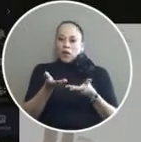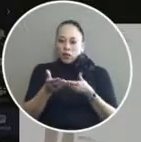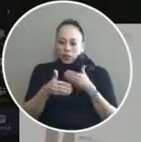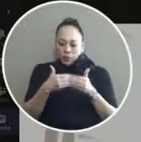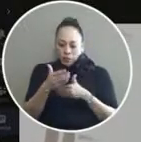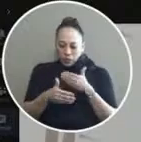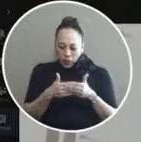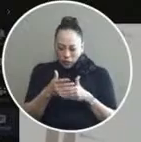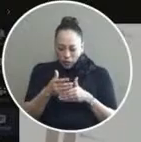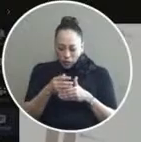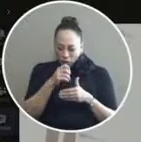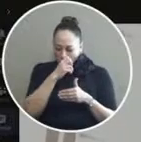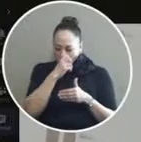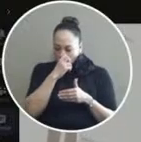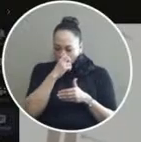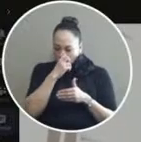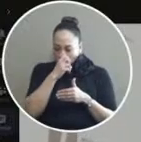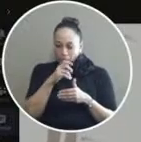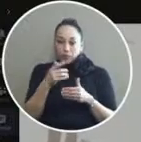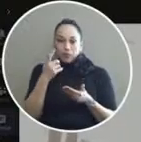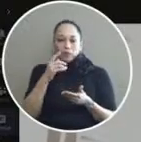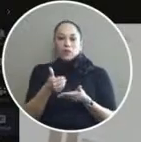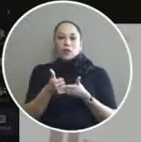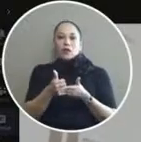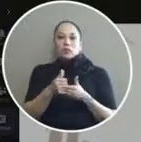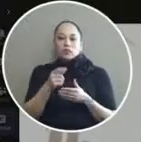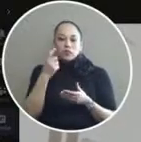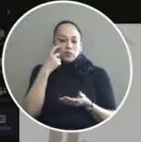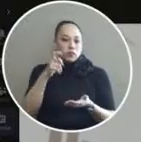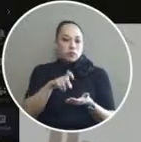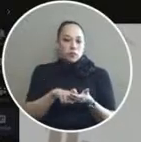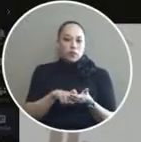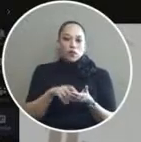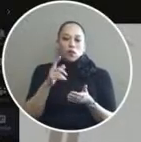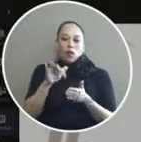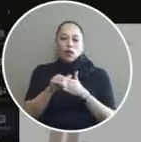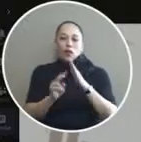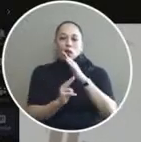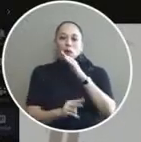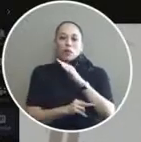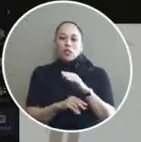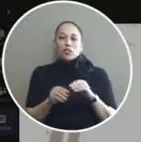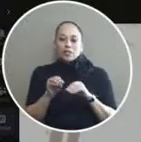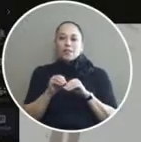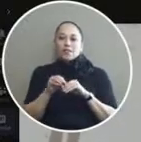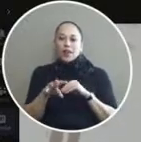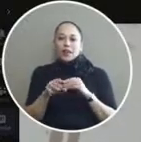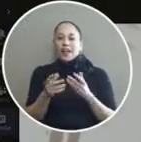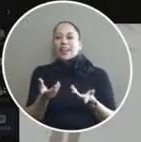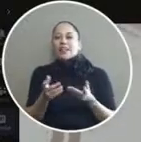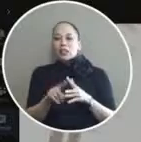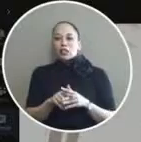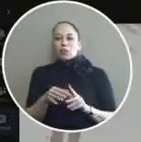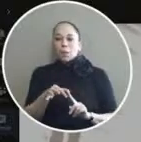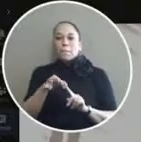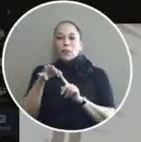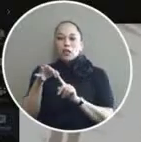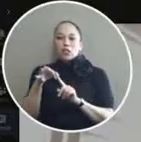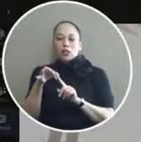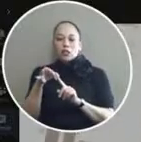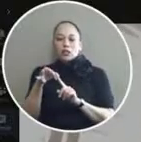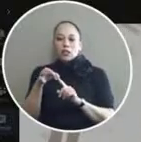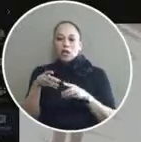process and come up with an identification of what needed to get done on the bridges in order to effectuate